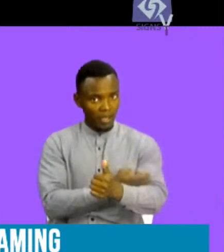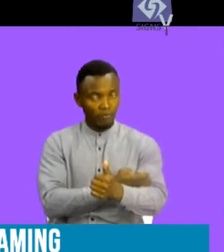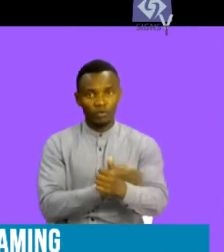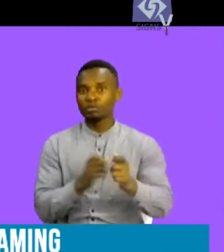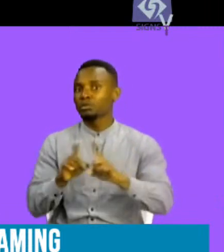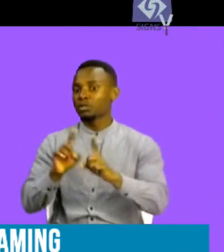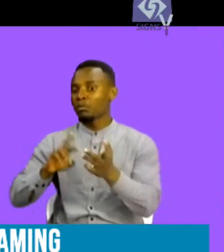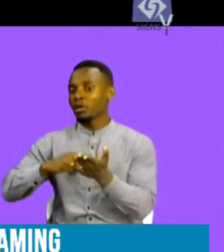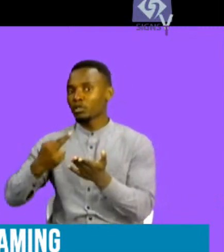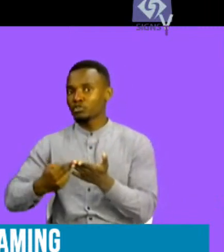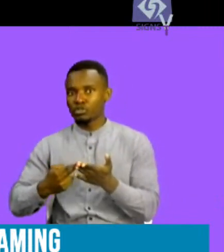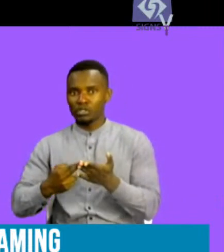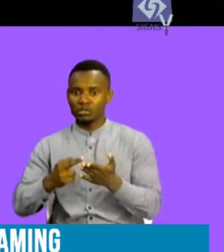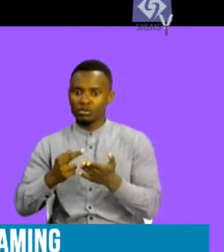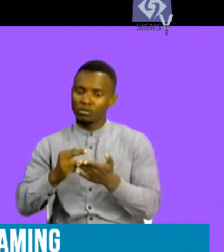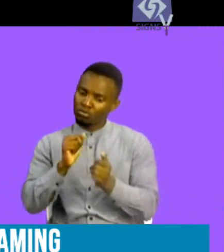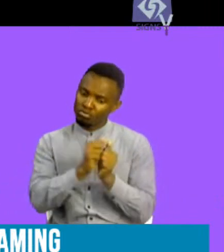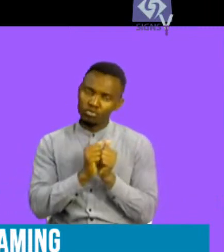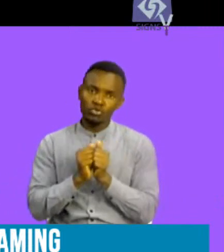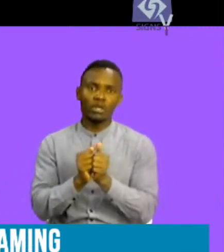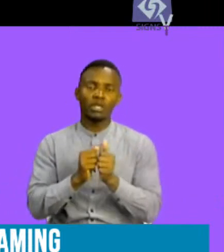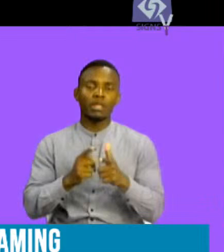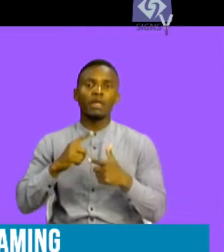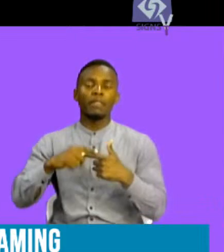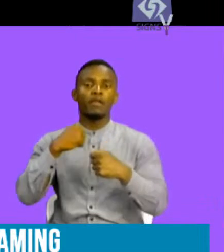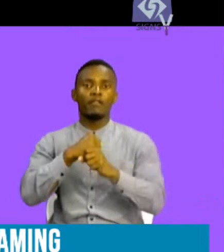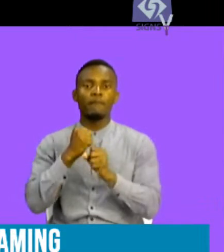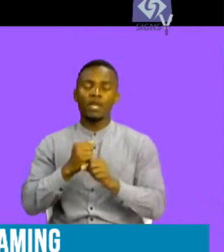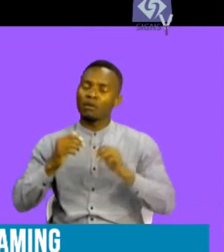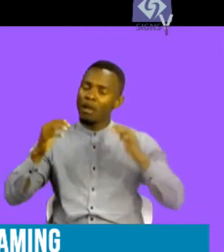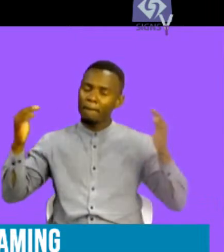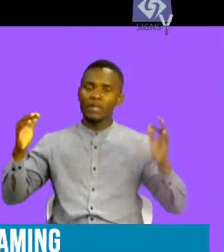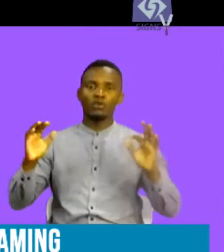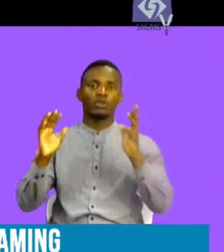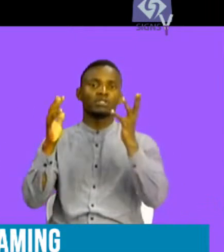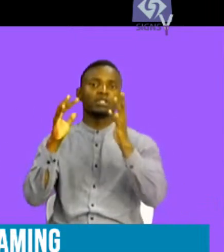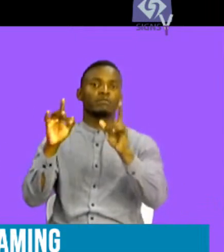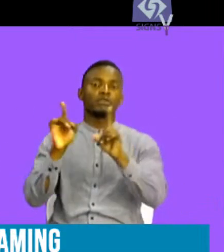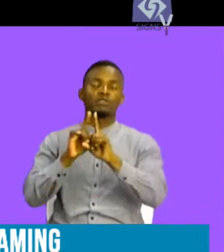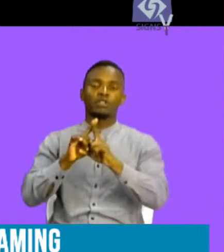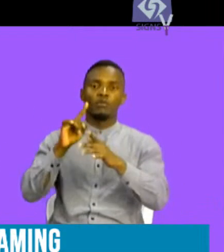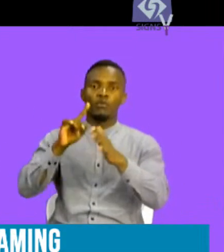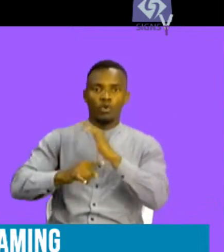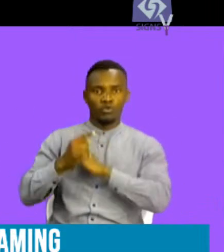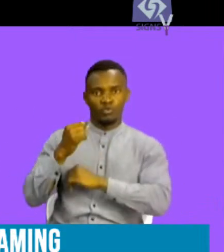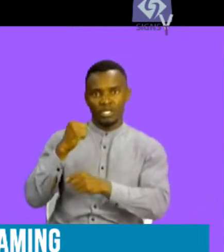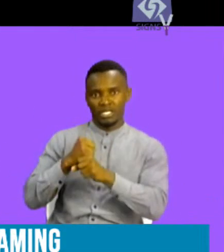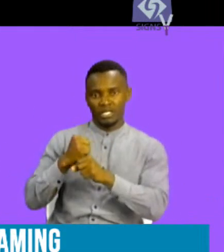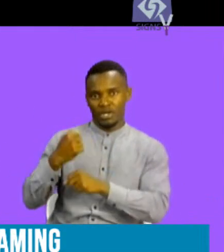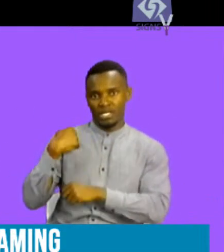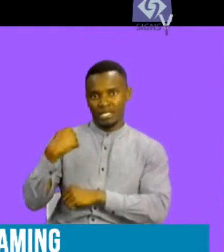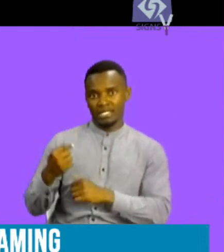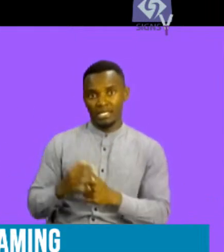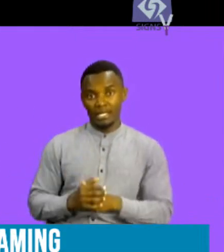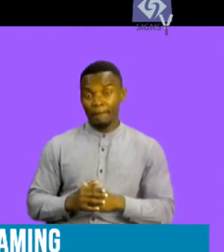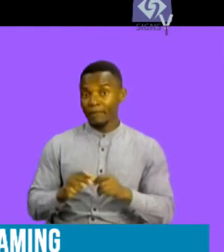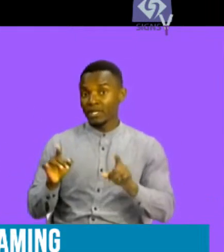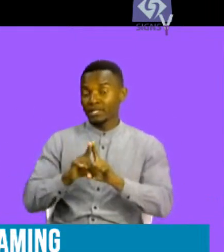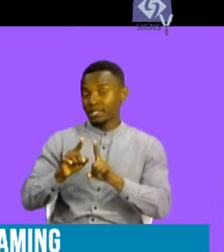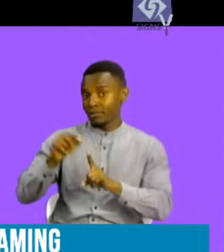up with a huge celebration like what we did yesterday. We have done it for even